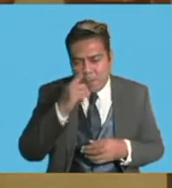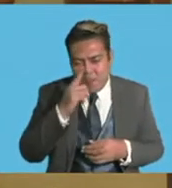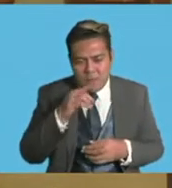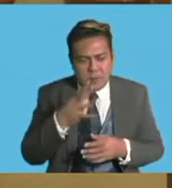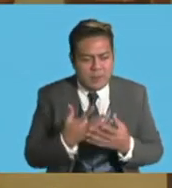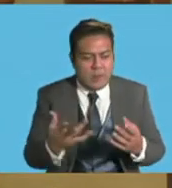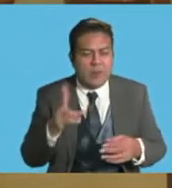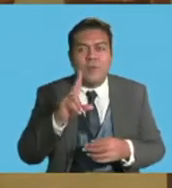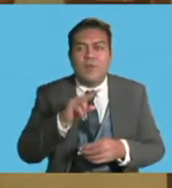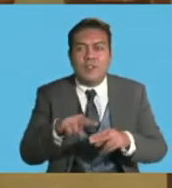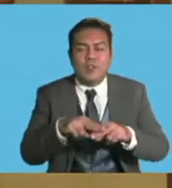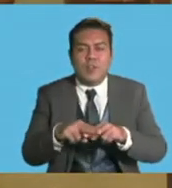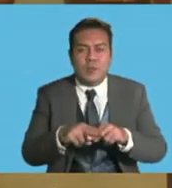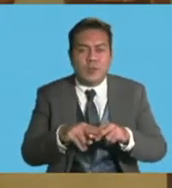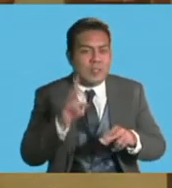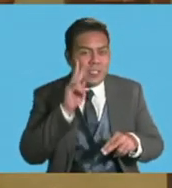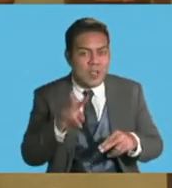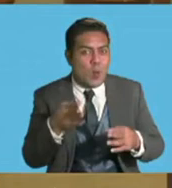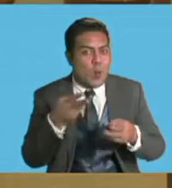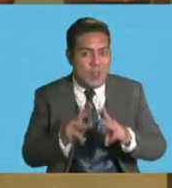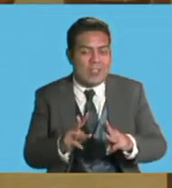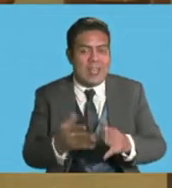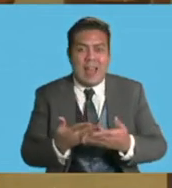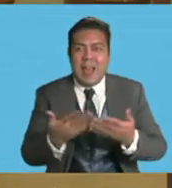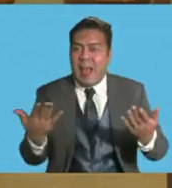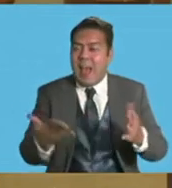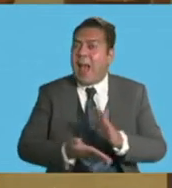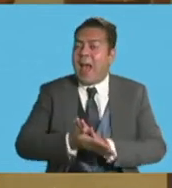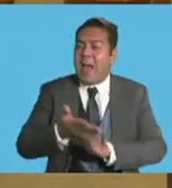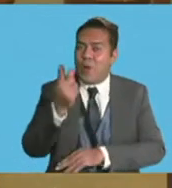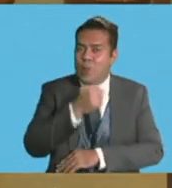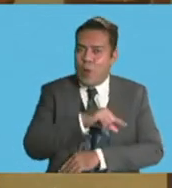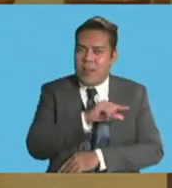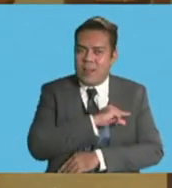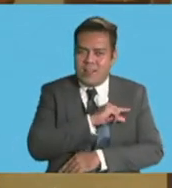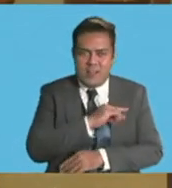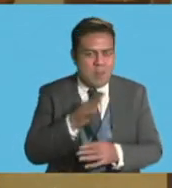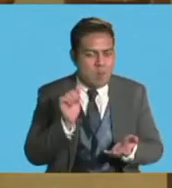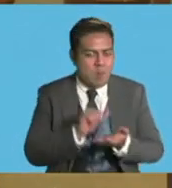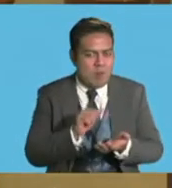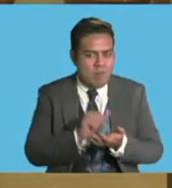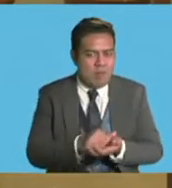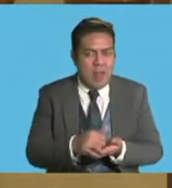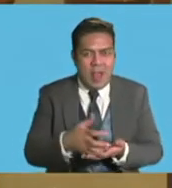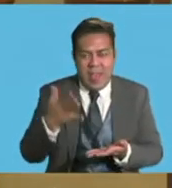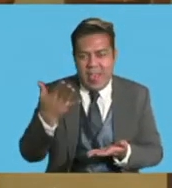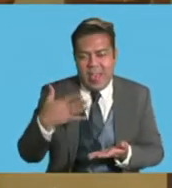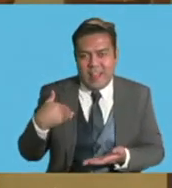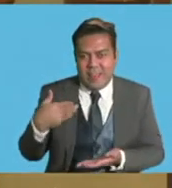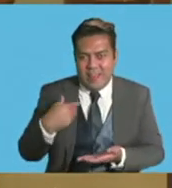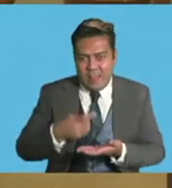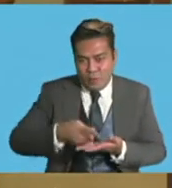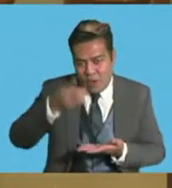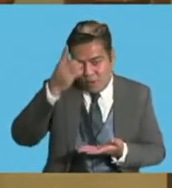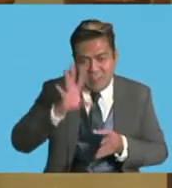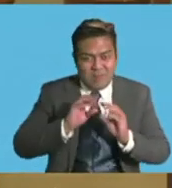is seeking out innovative ways to deliver high-quality medical services and health education that reaches